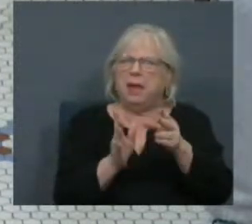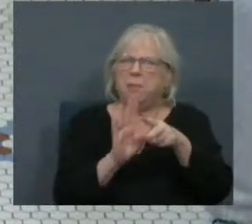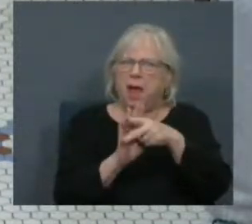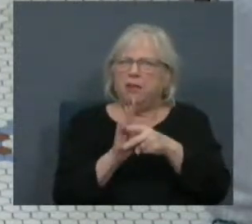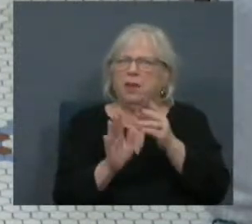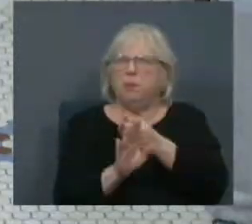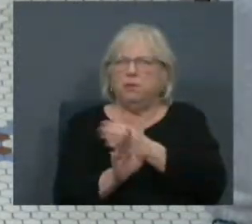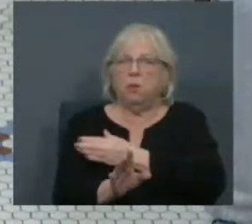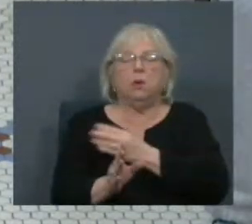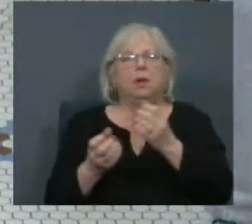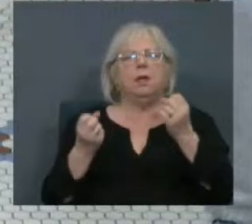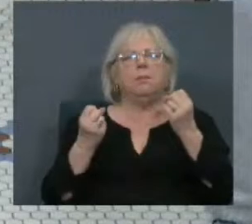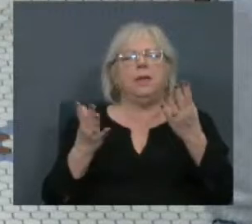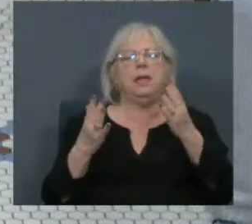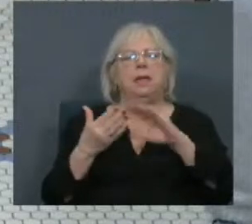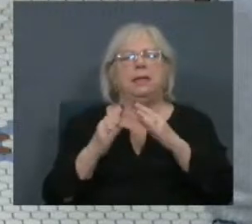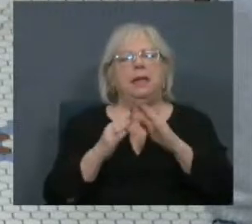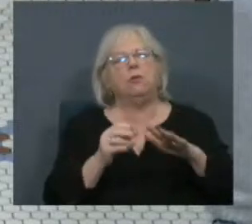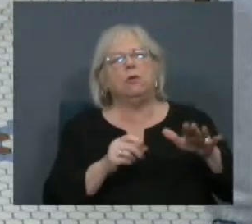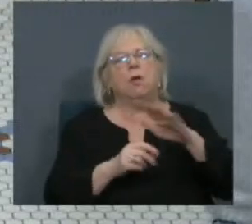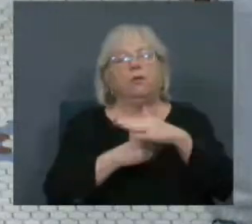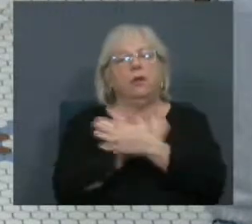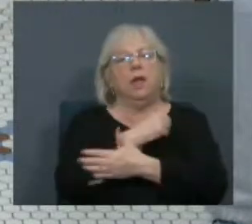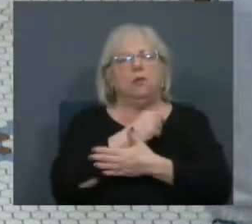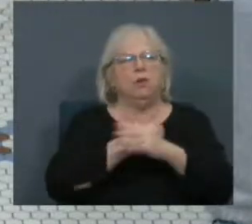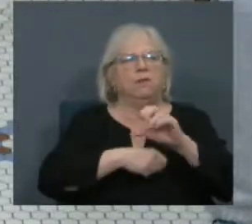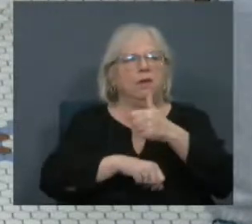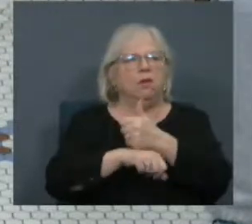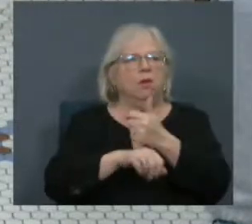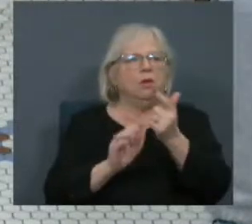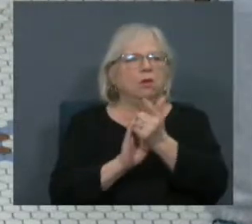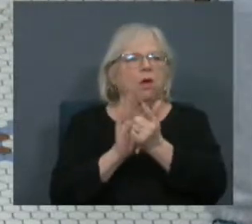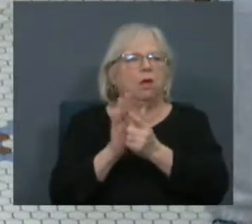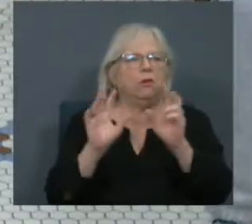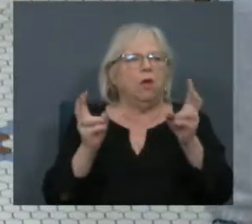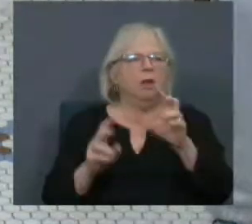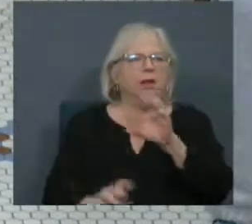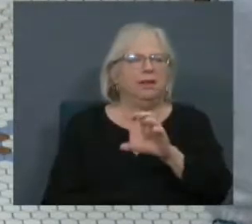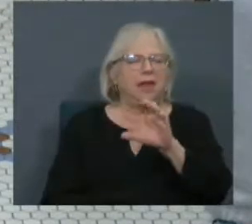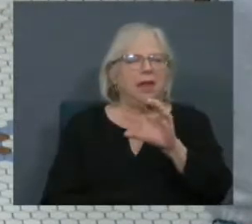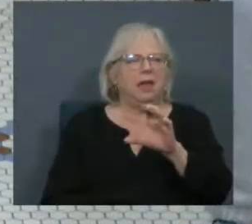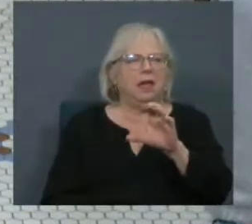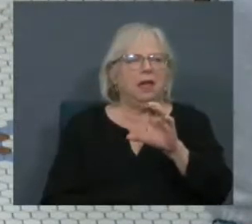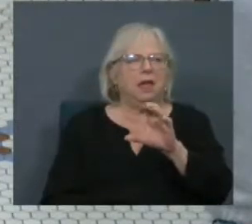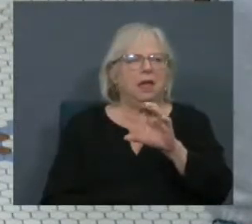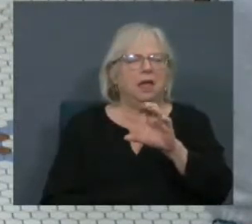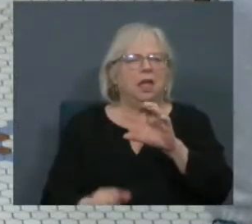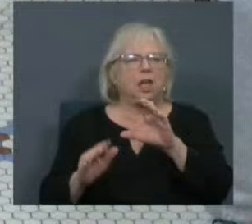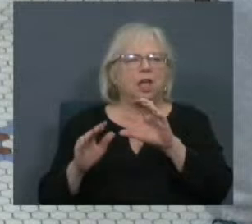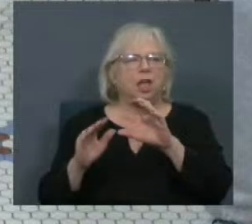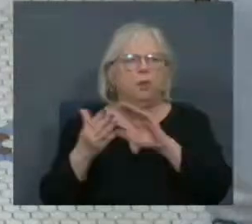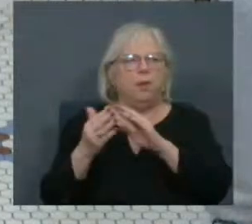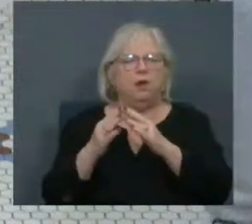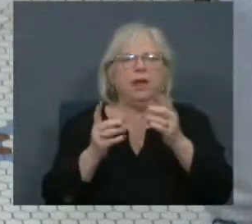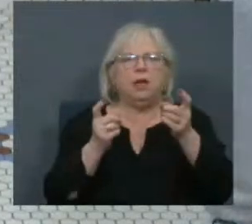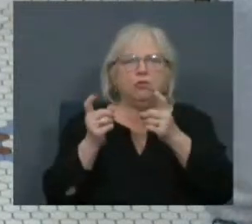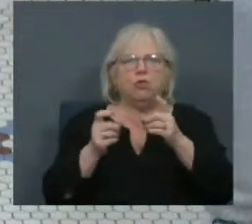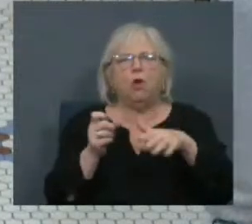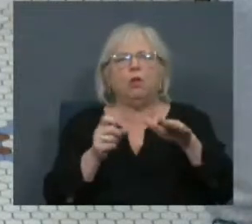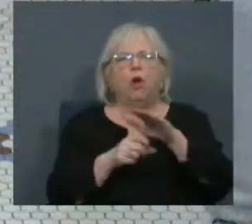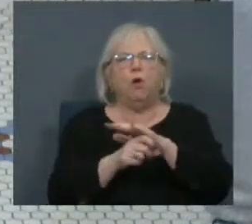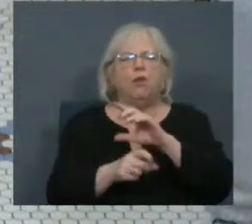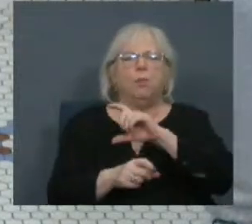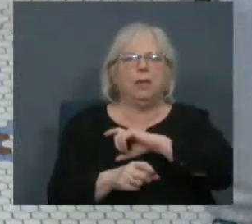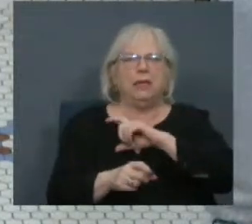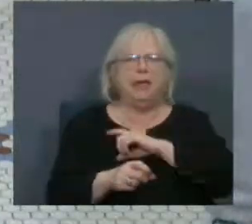Many cities across the country have instituted laws called CCOPS. This is community control over police surveillance.